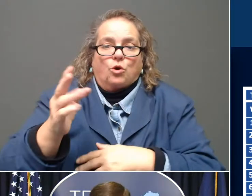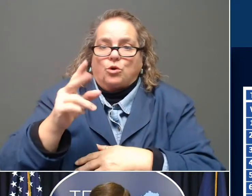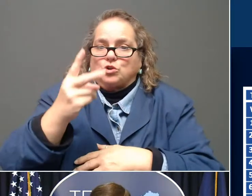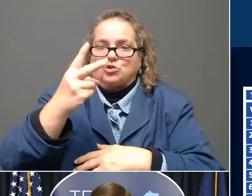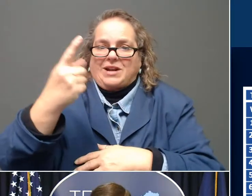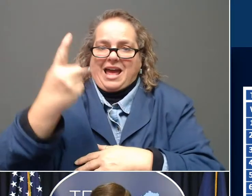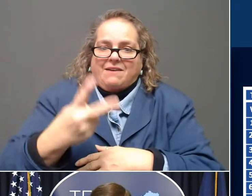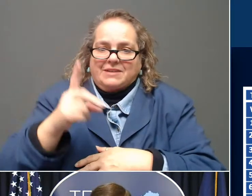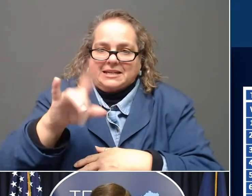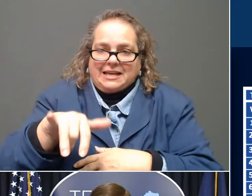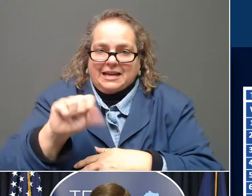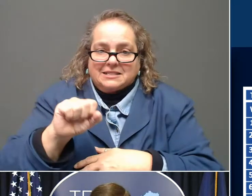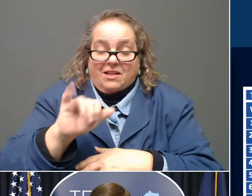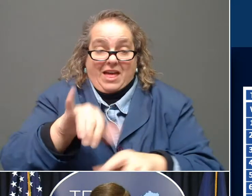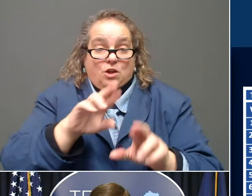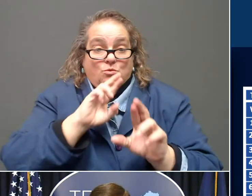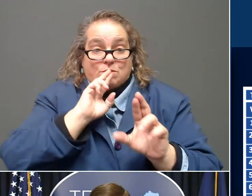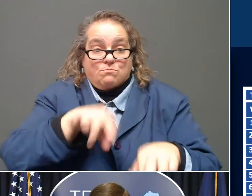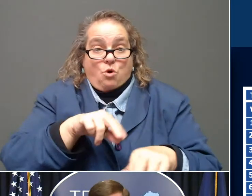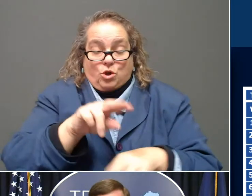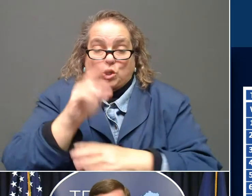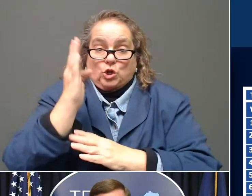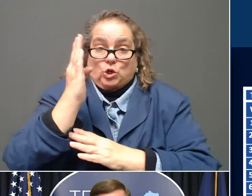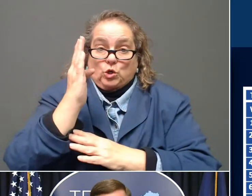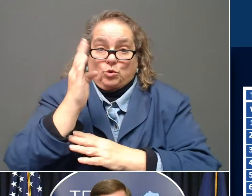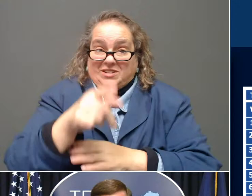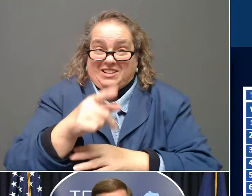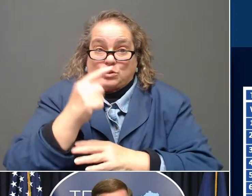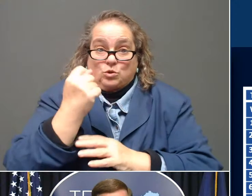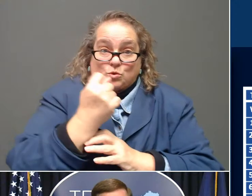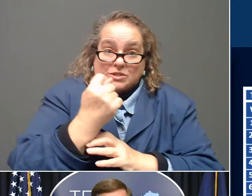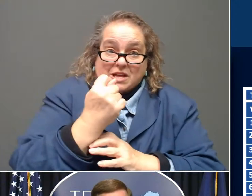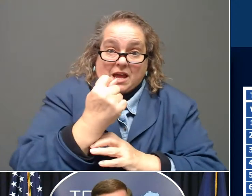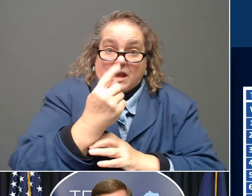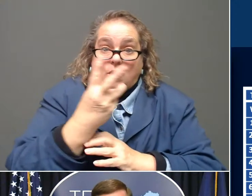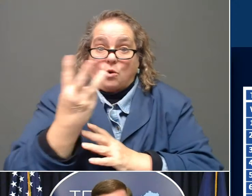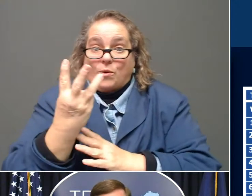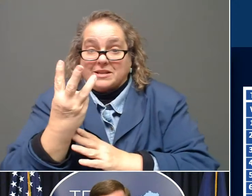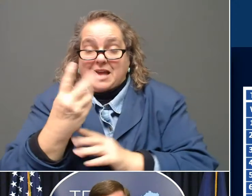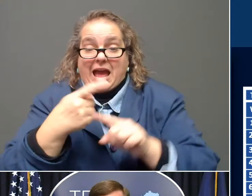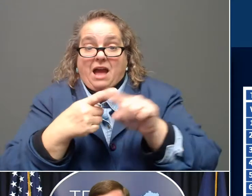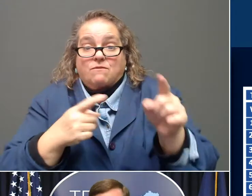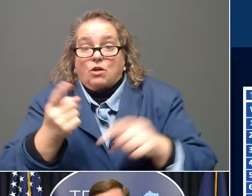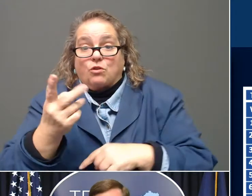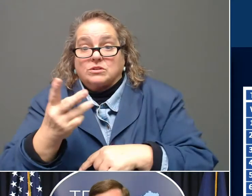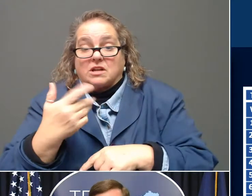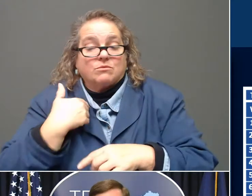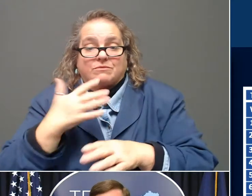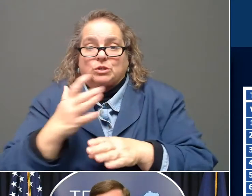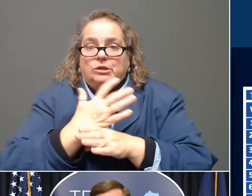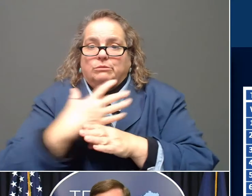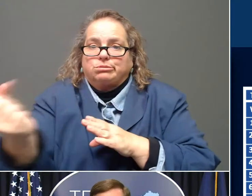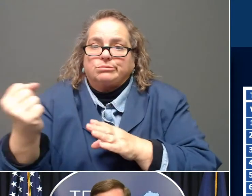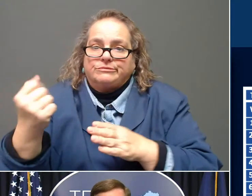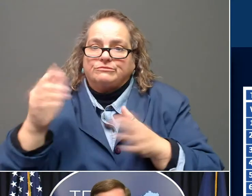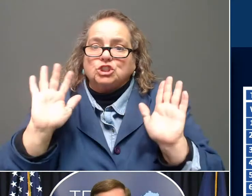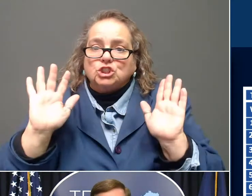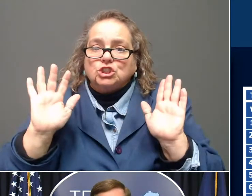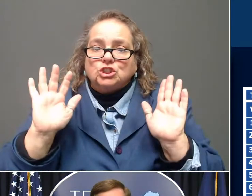supply. And as you go through the week, we end up burning through that full supply. And I wanted to show you